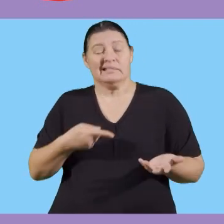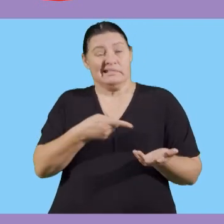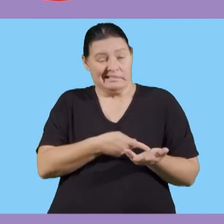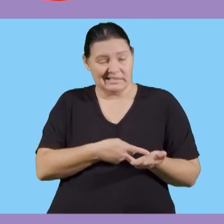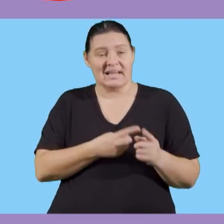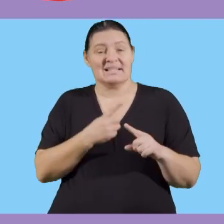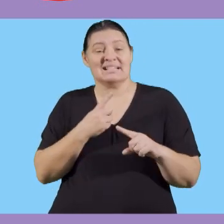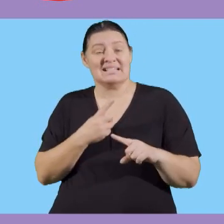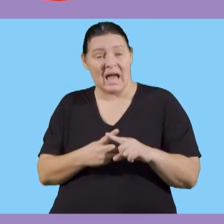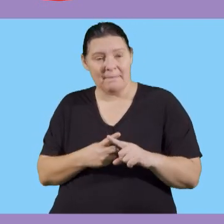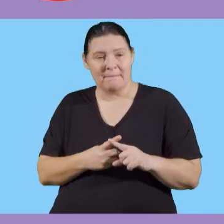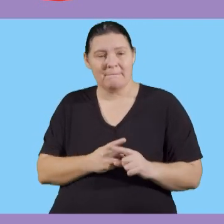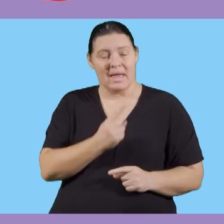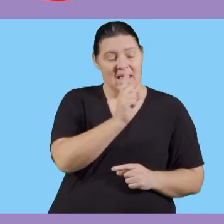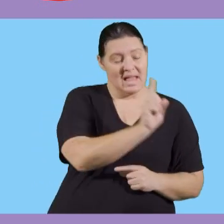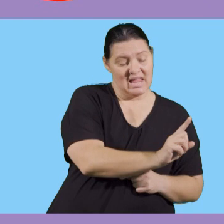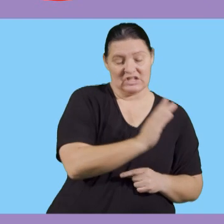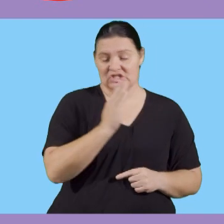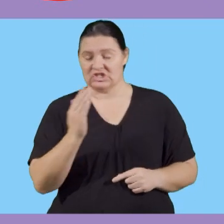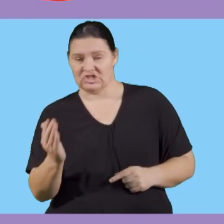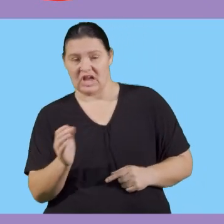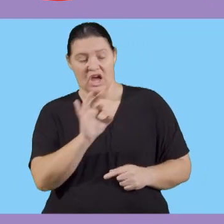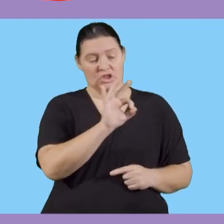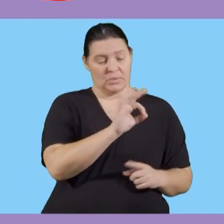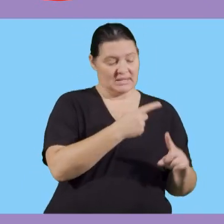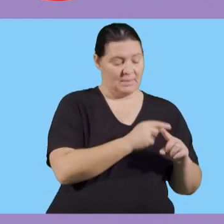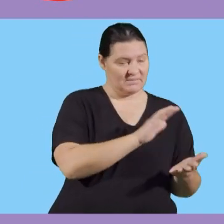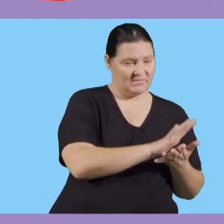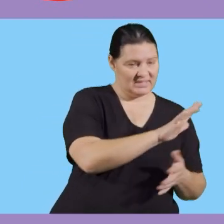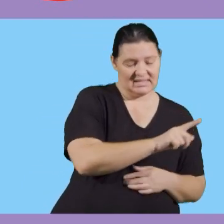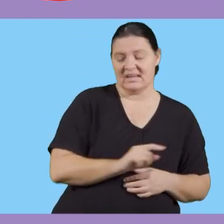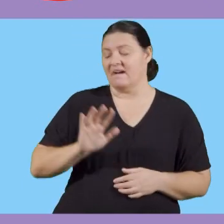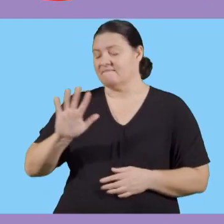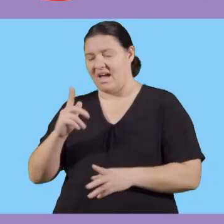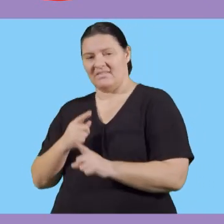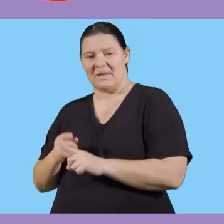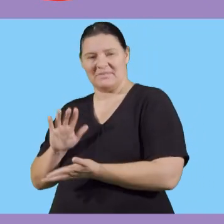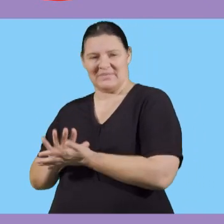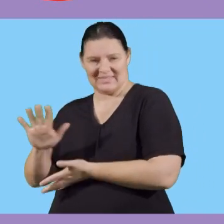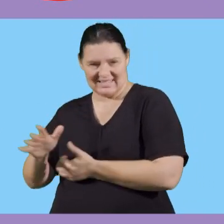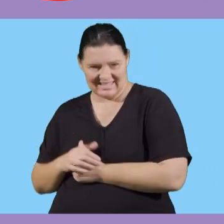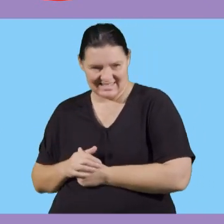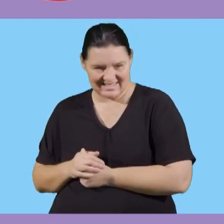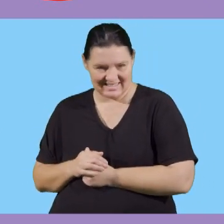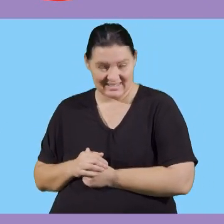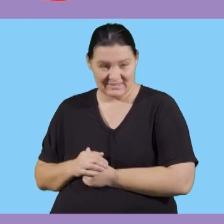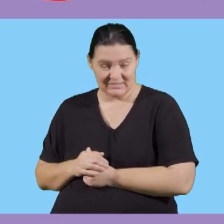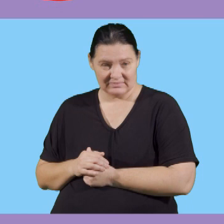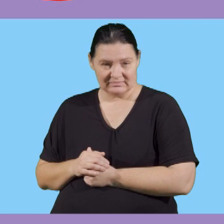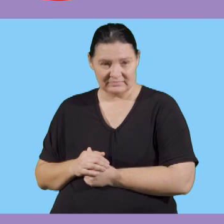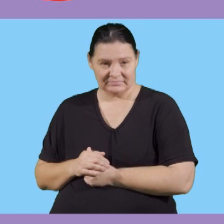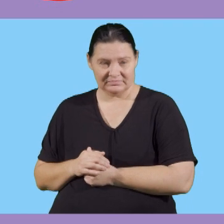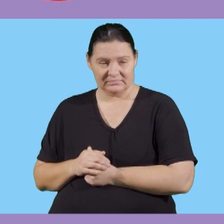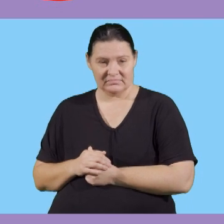to multiply each side of the ratio by 15.